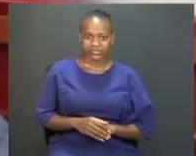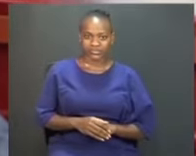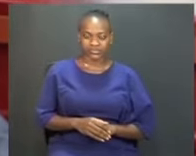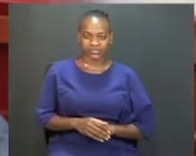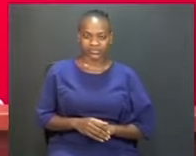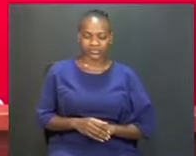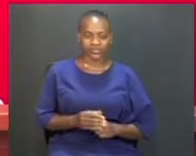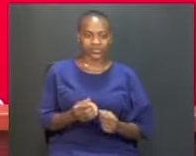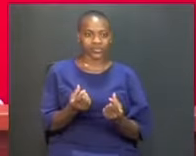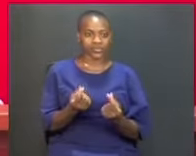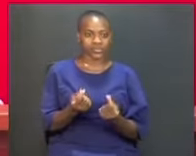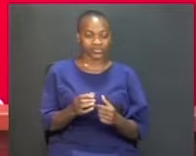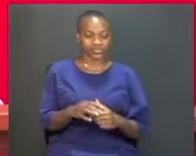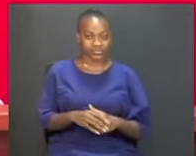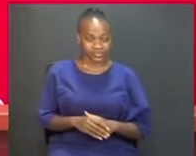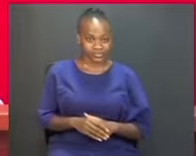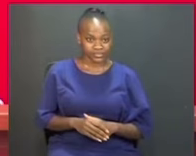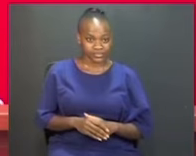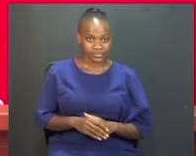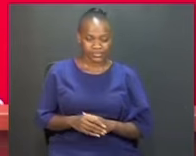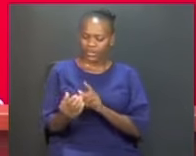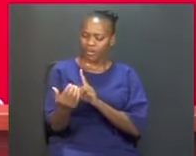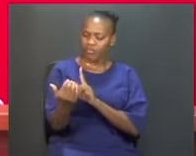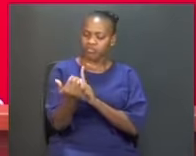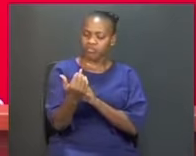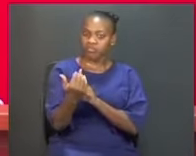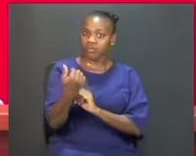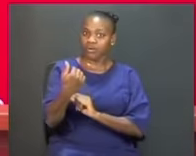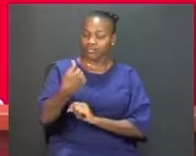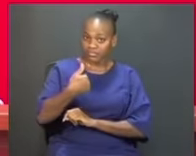to draw my attention